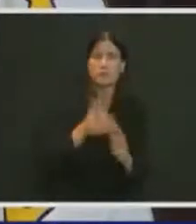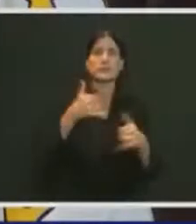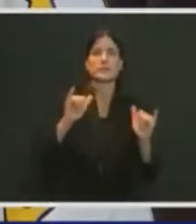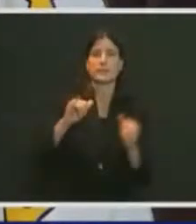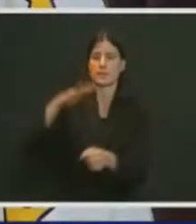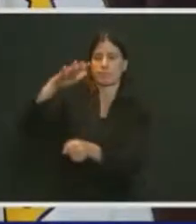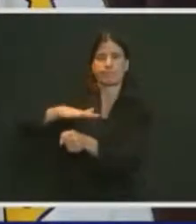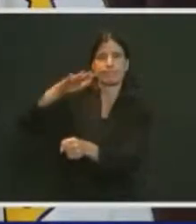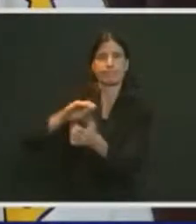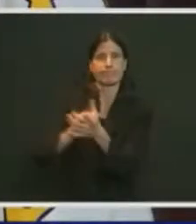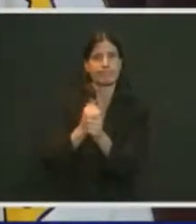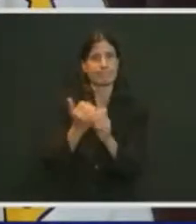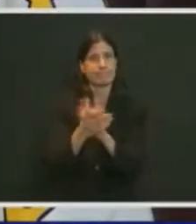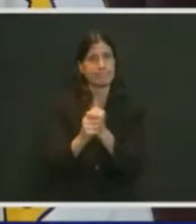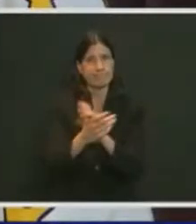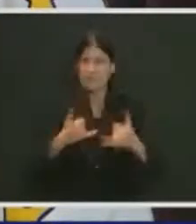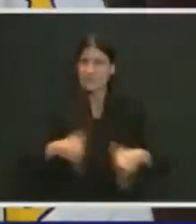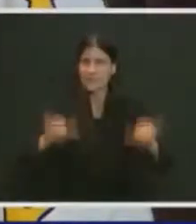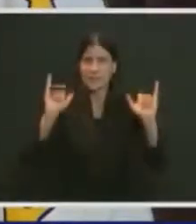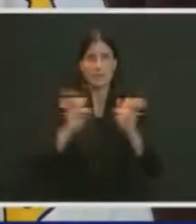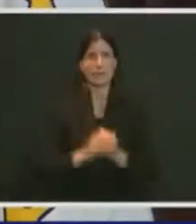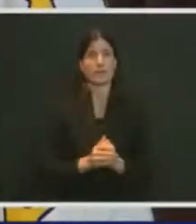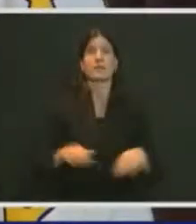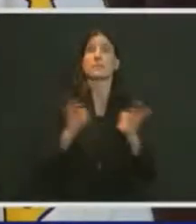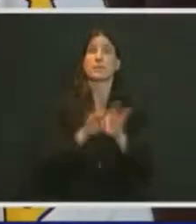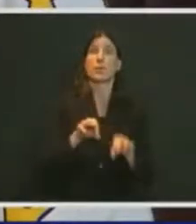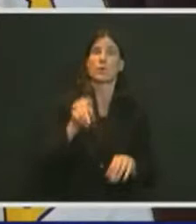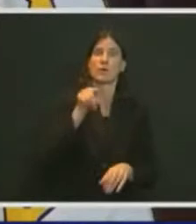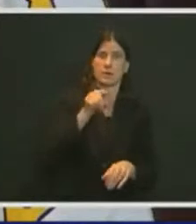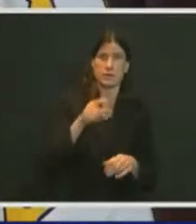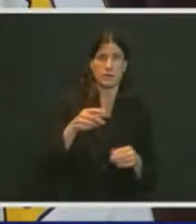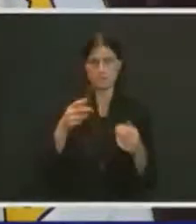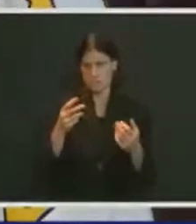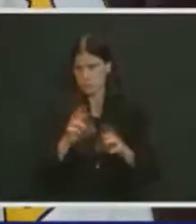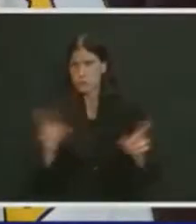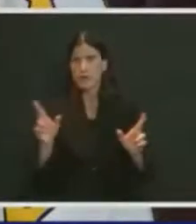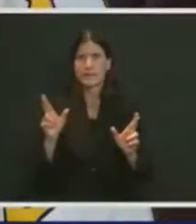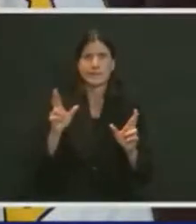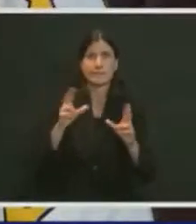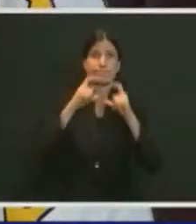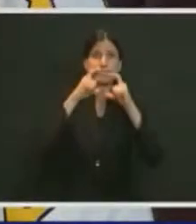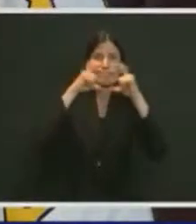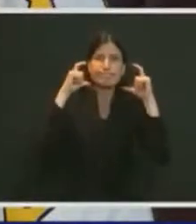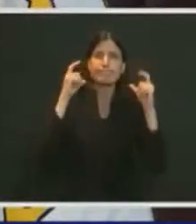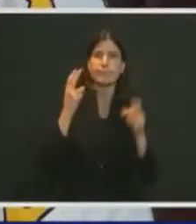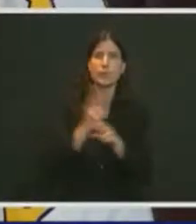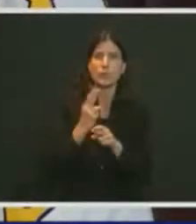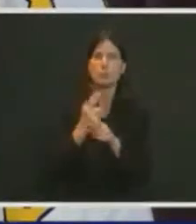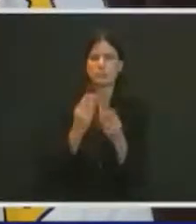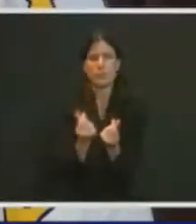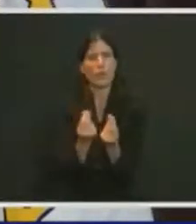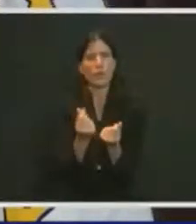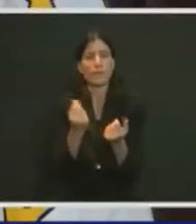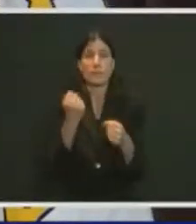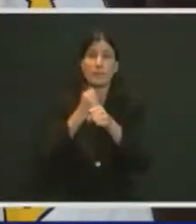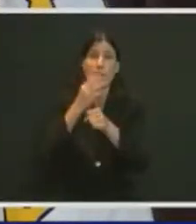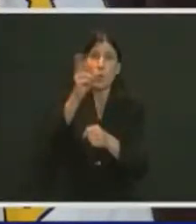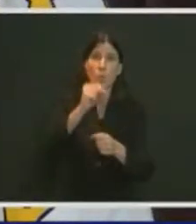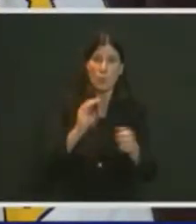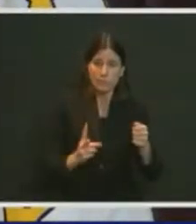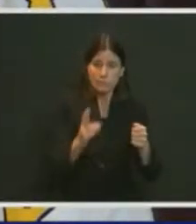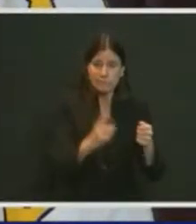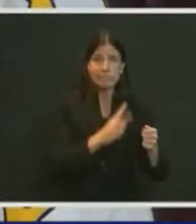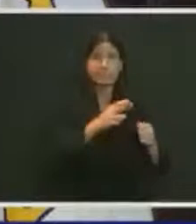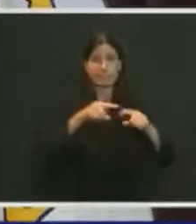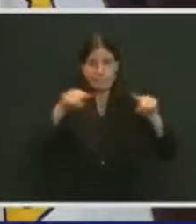is important. Being able to have some form of cloth face covering is important, whether